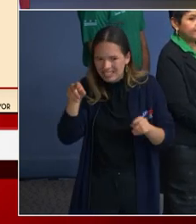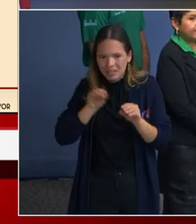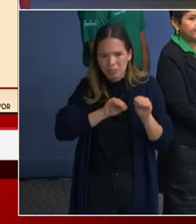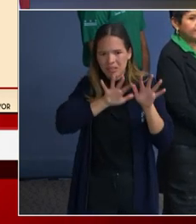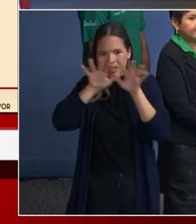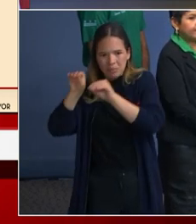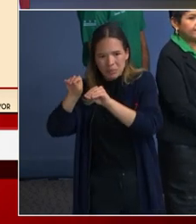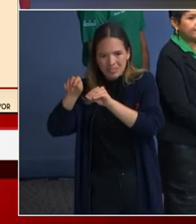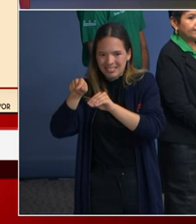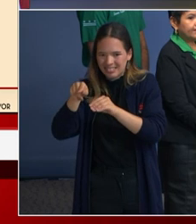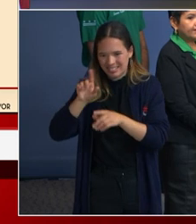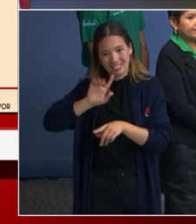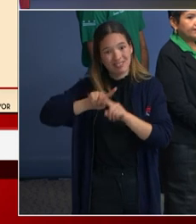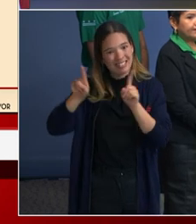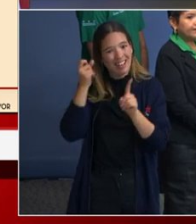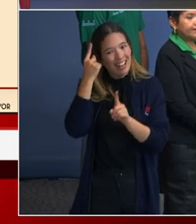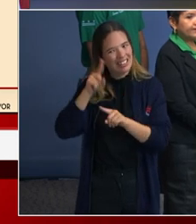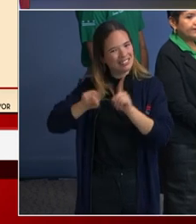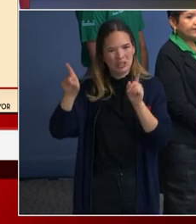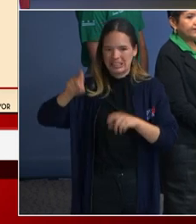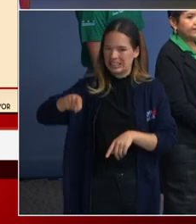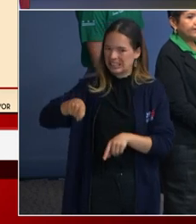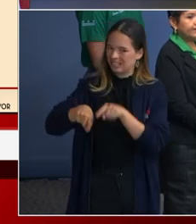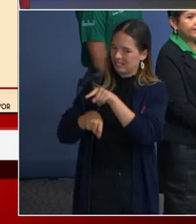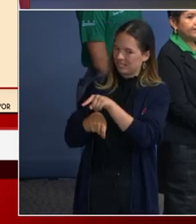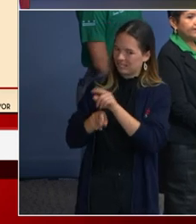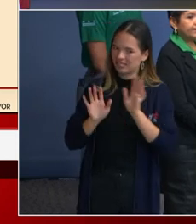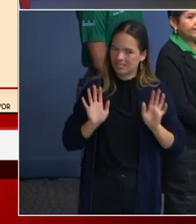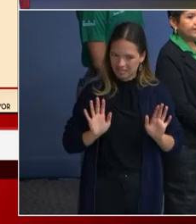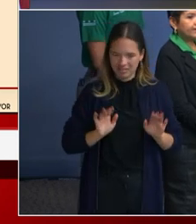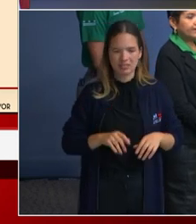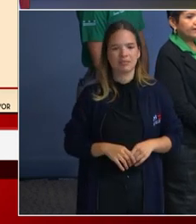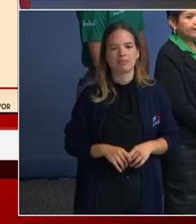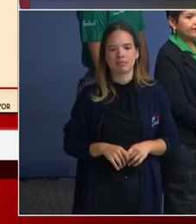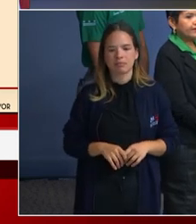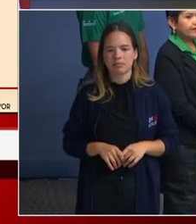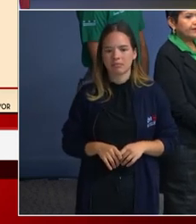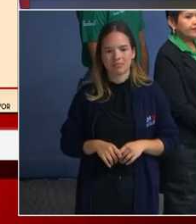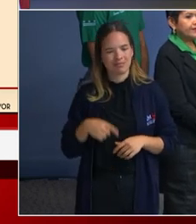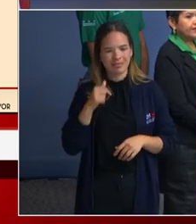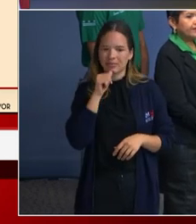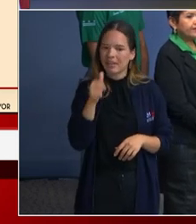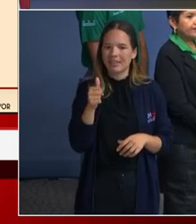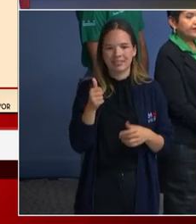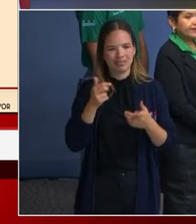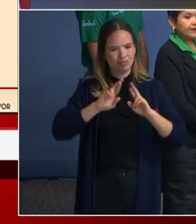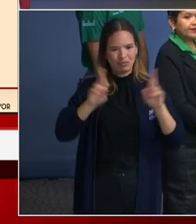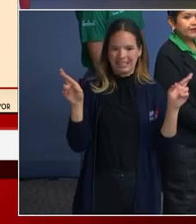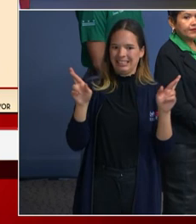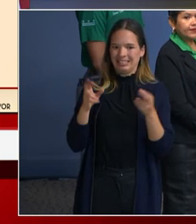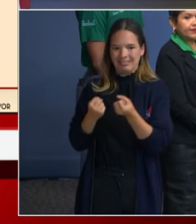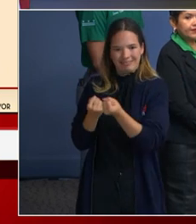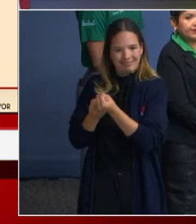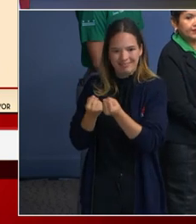our community-based homeless service providers staffed to support the needs of migrants. And